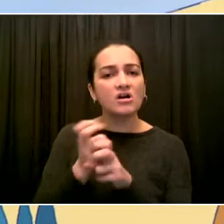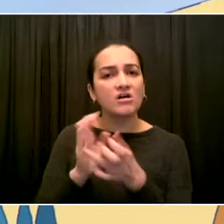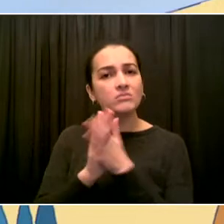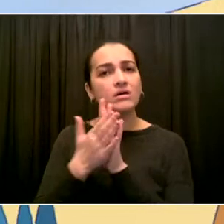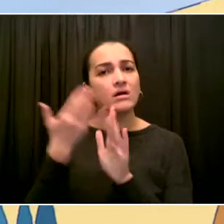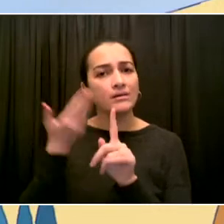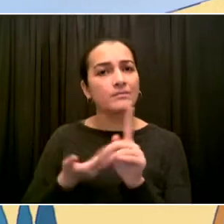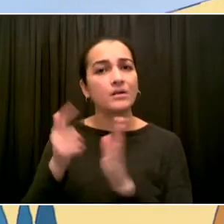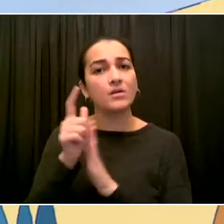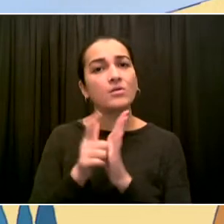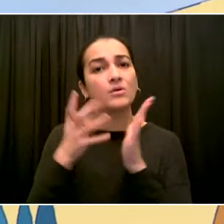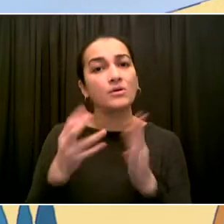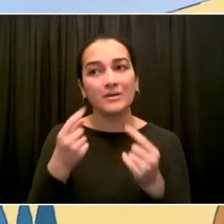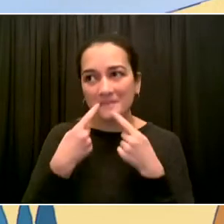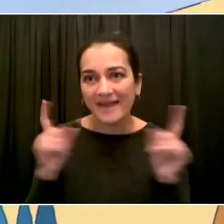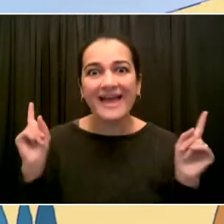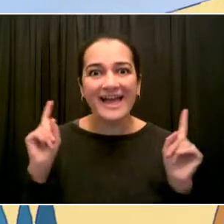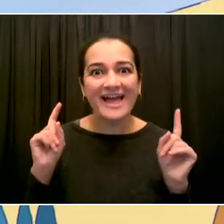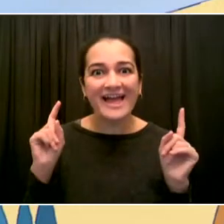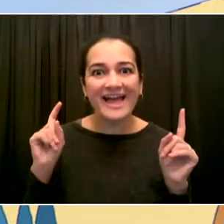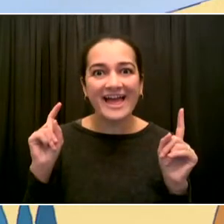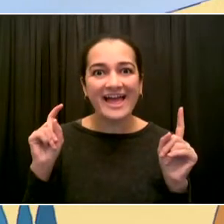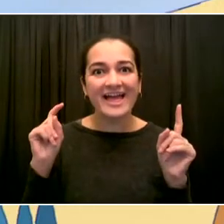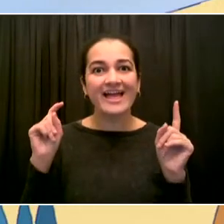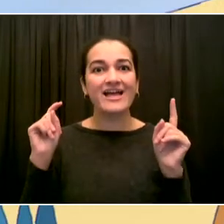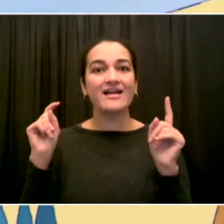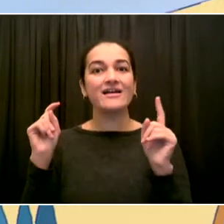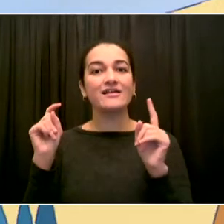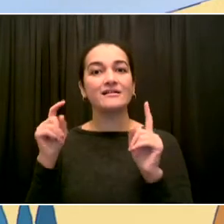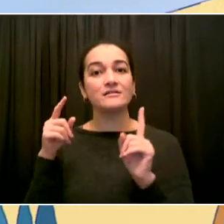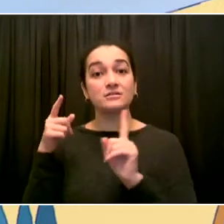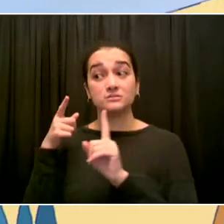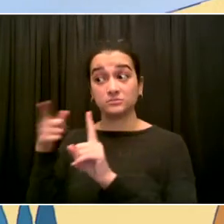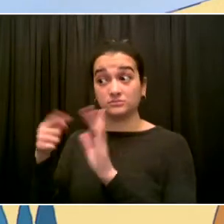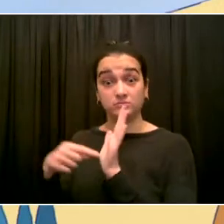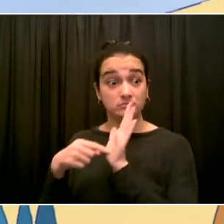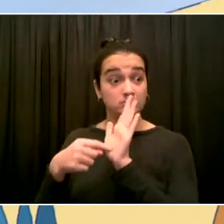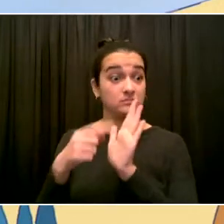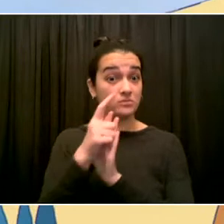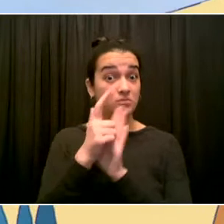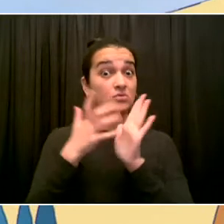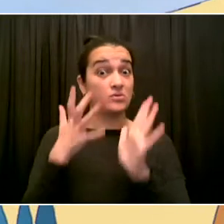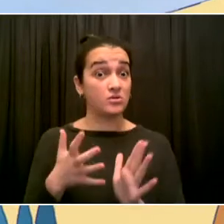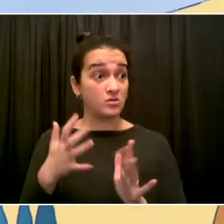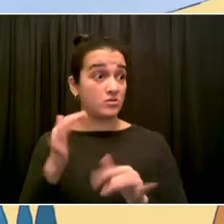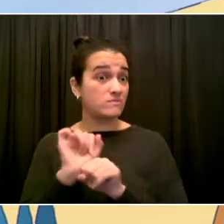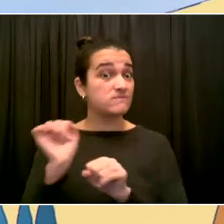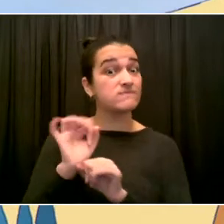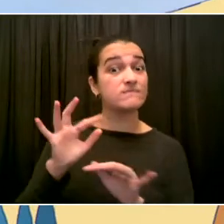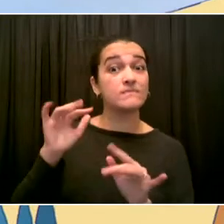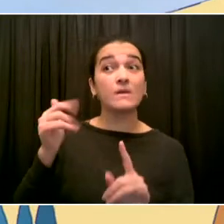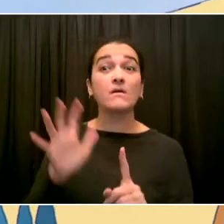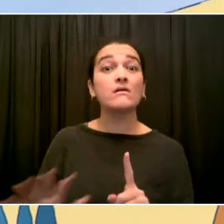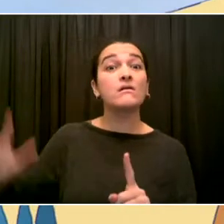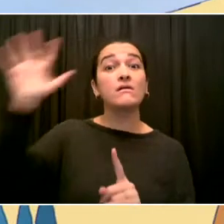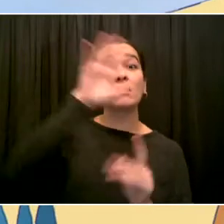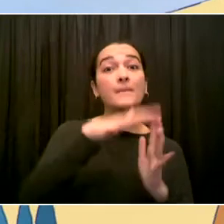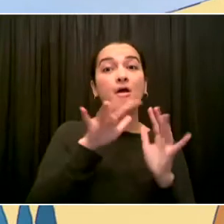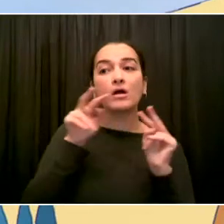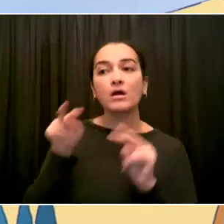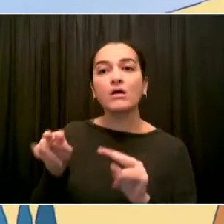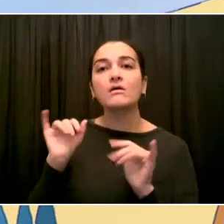So we are really, really proud of that. Let me do our indicators for today. Number one, great number, doses administered to date,